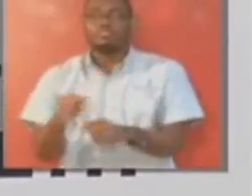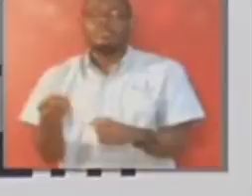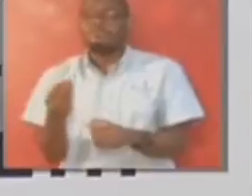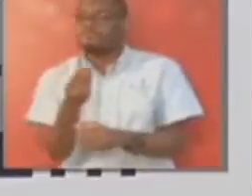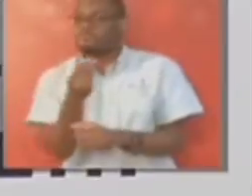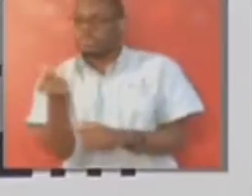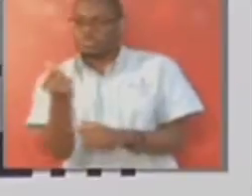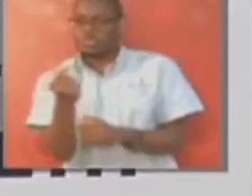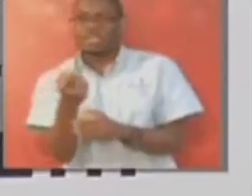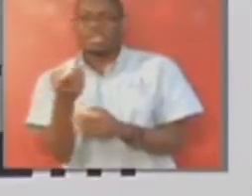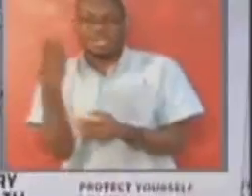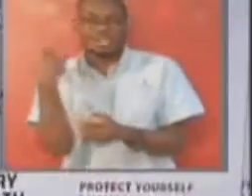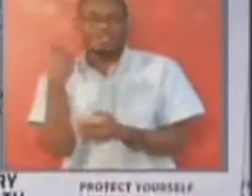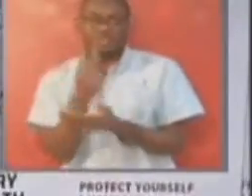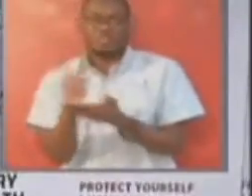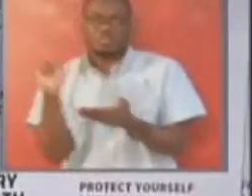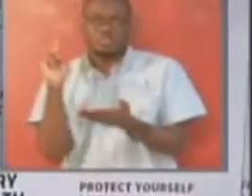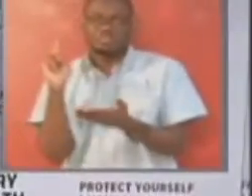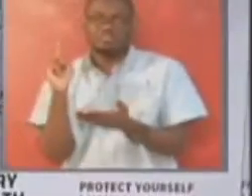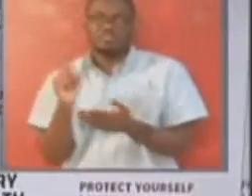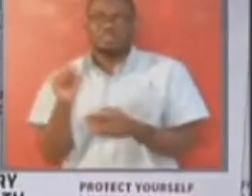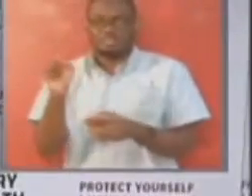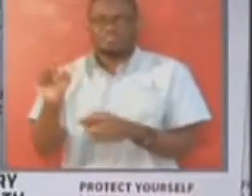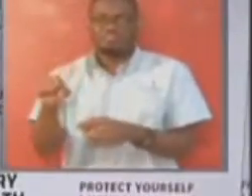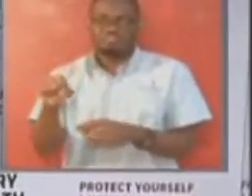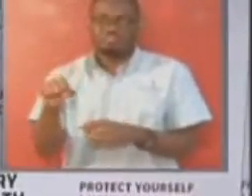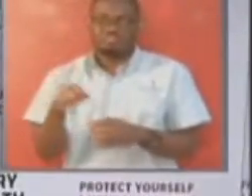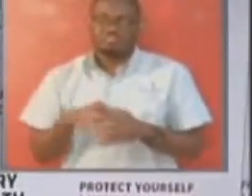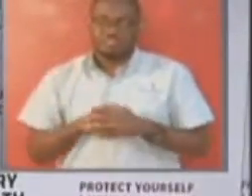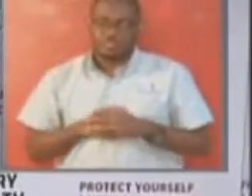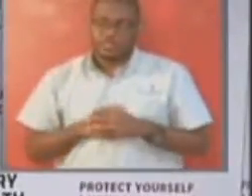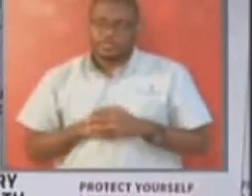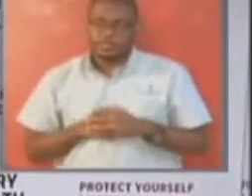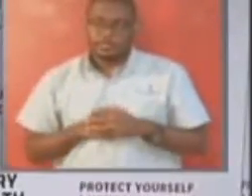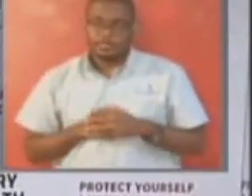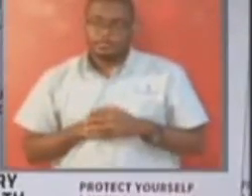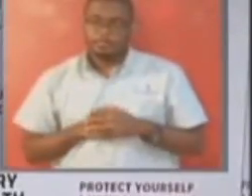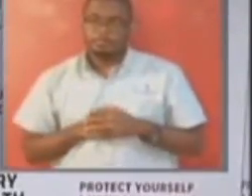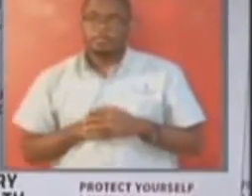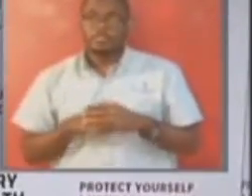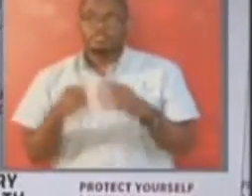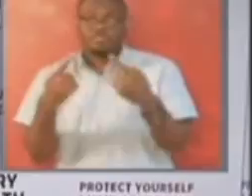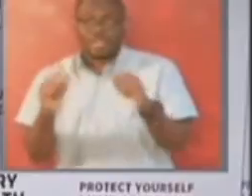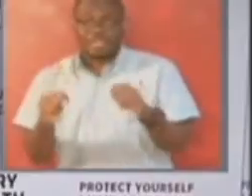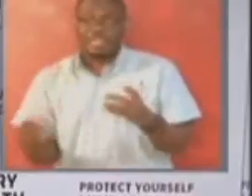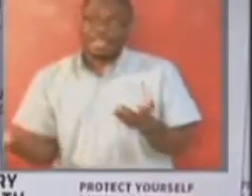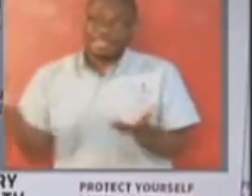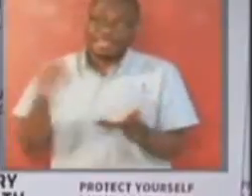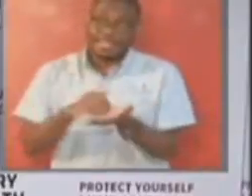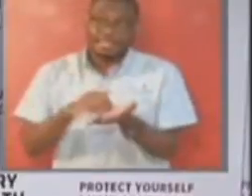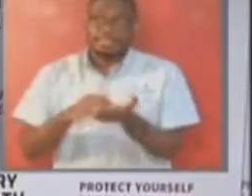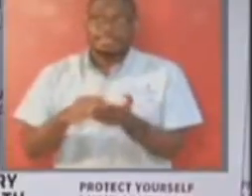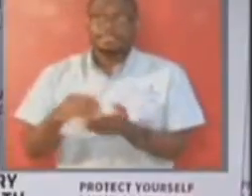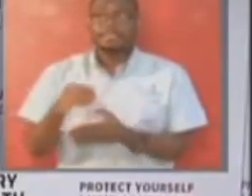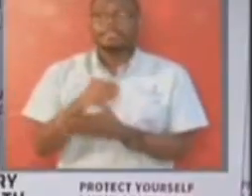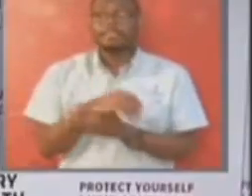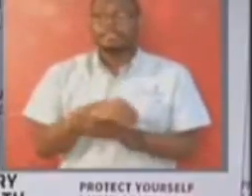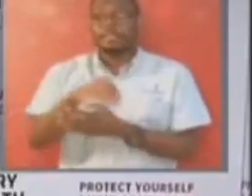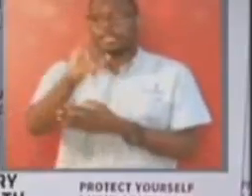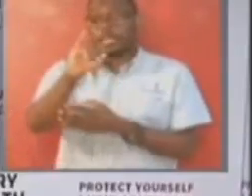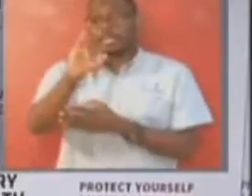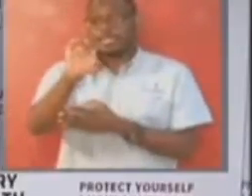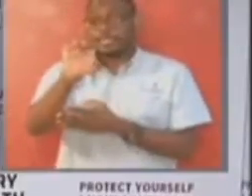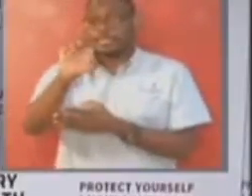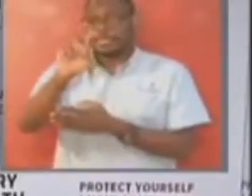so. Thank you very much, CMO. And we try one more time to go to IETV. We hope we can hear you